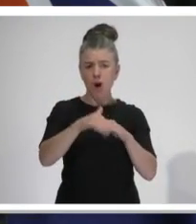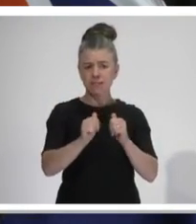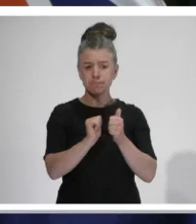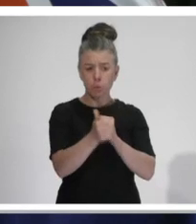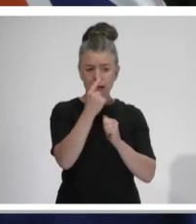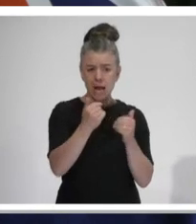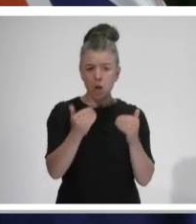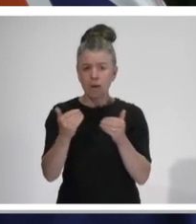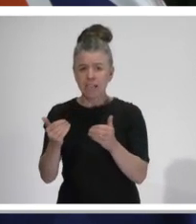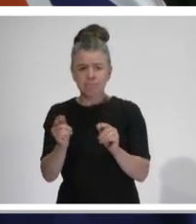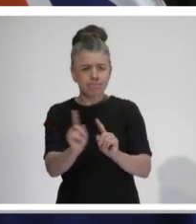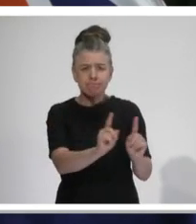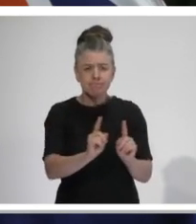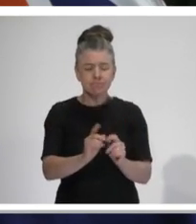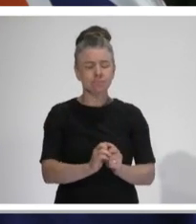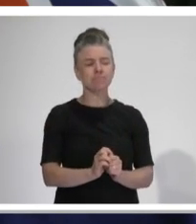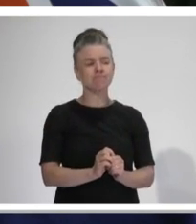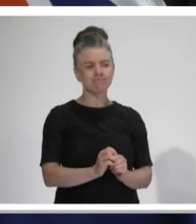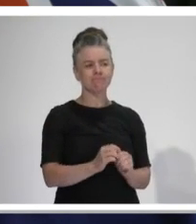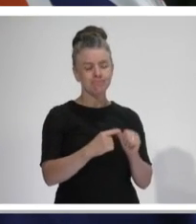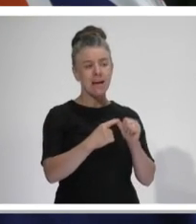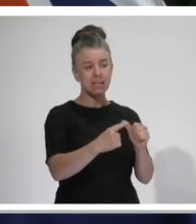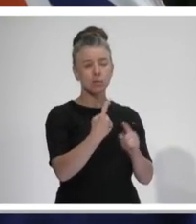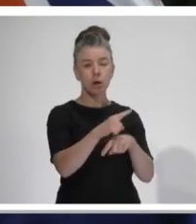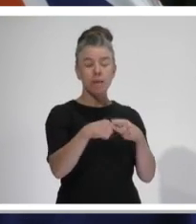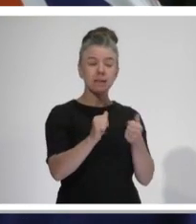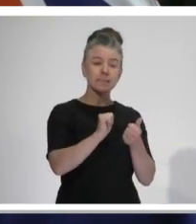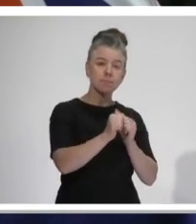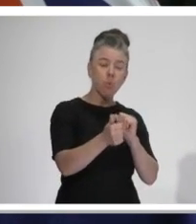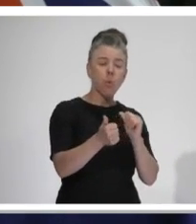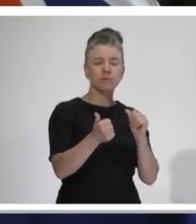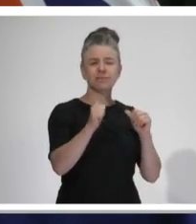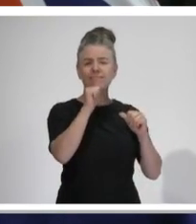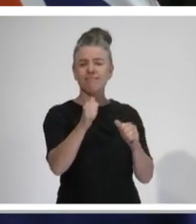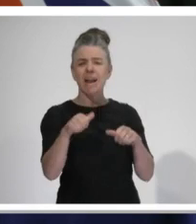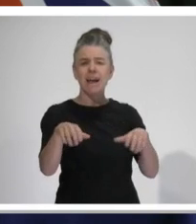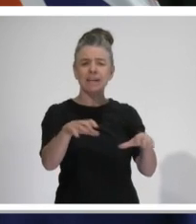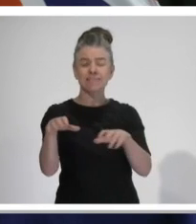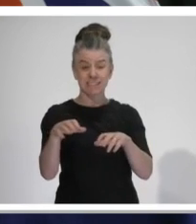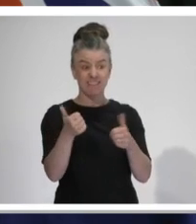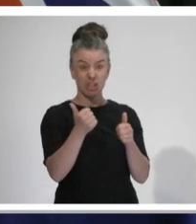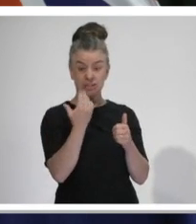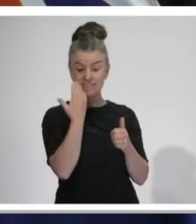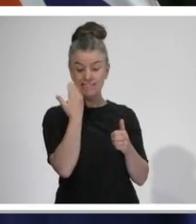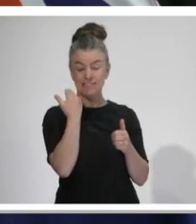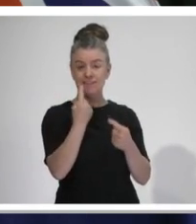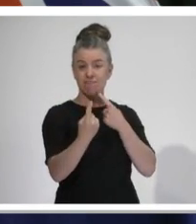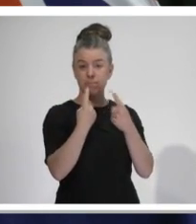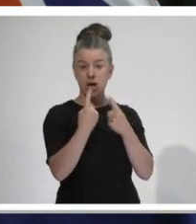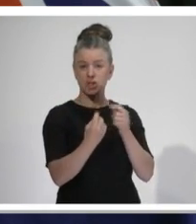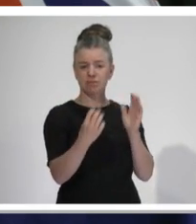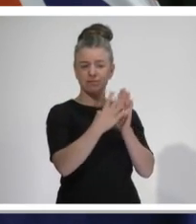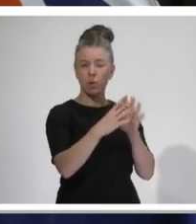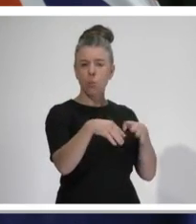level 3, and actually some guidance about sport and recreation at the levels has just gone up on the COVID website in recent